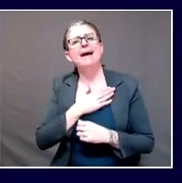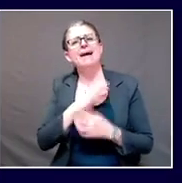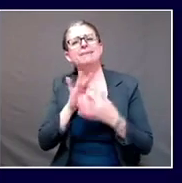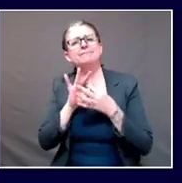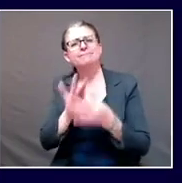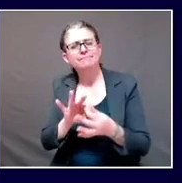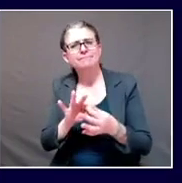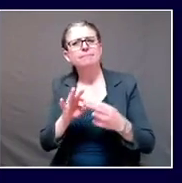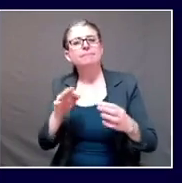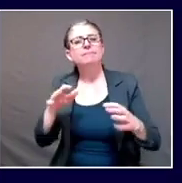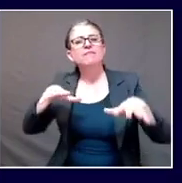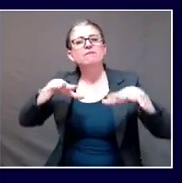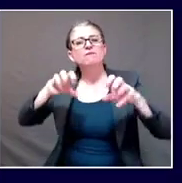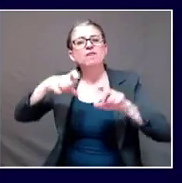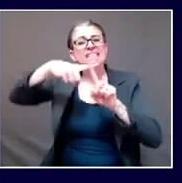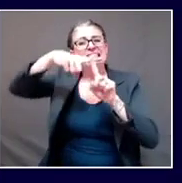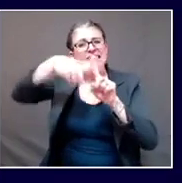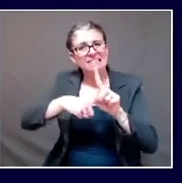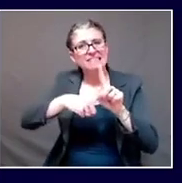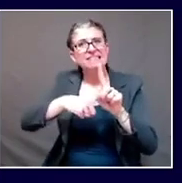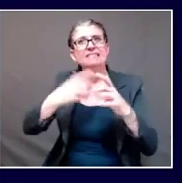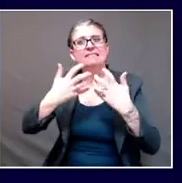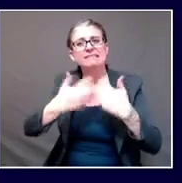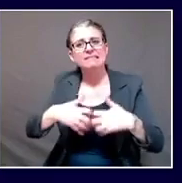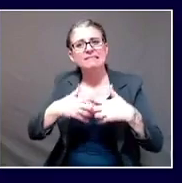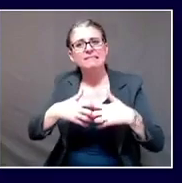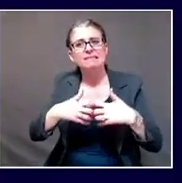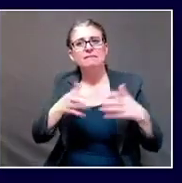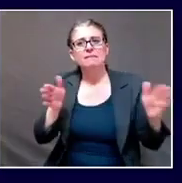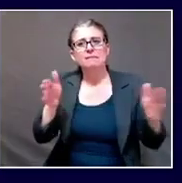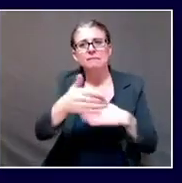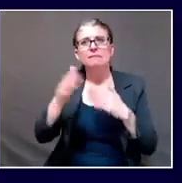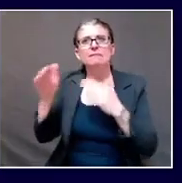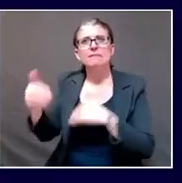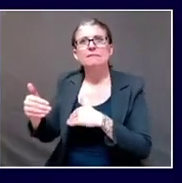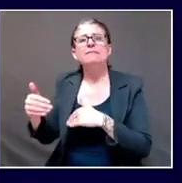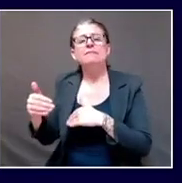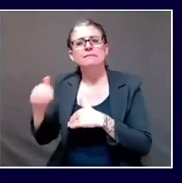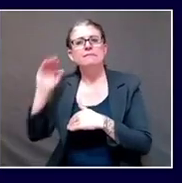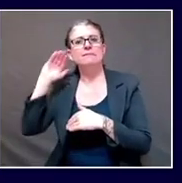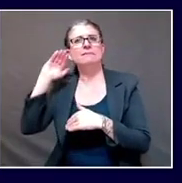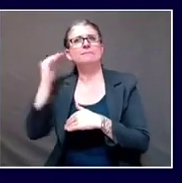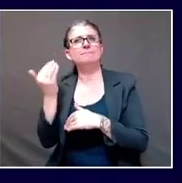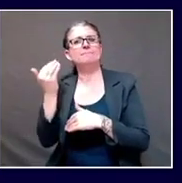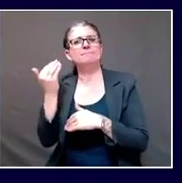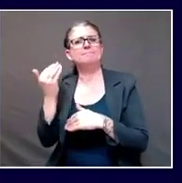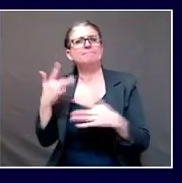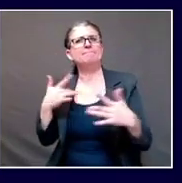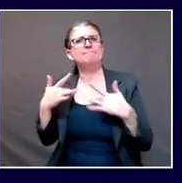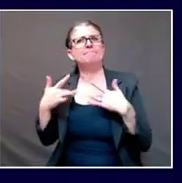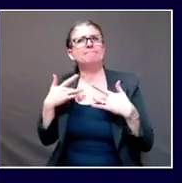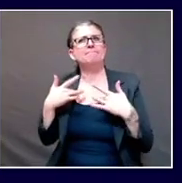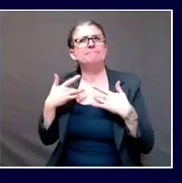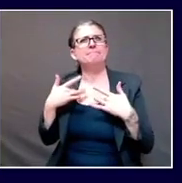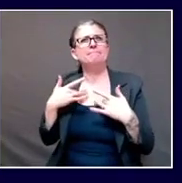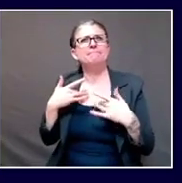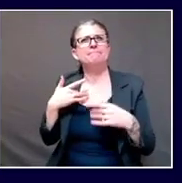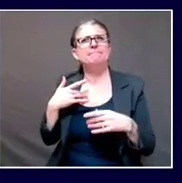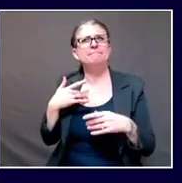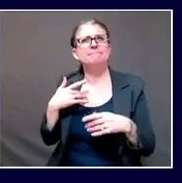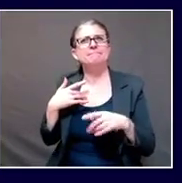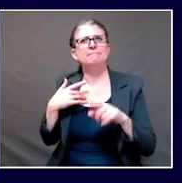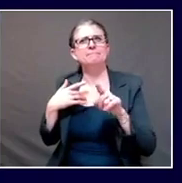vaccine, did you put out a call to borrow freezers? And if so, what was the response?